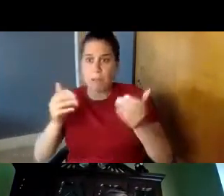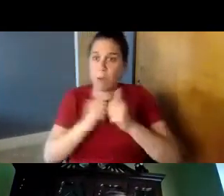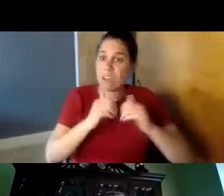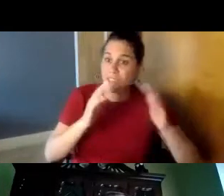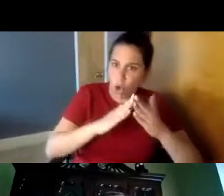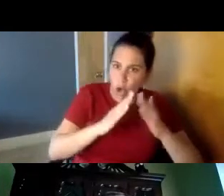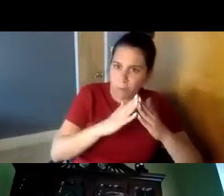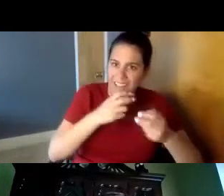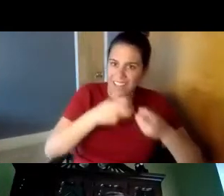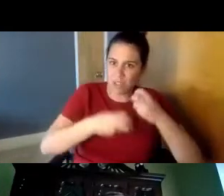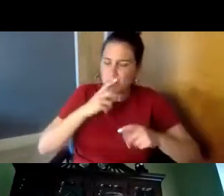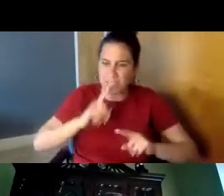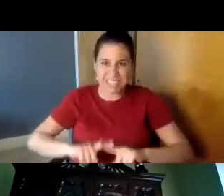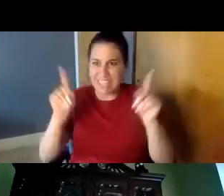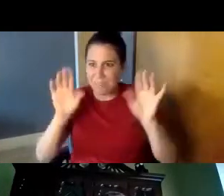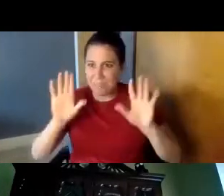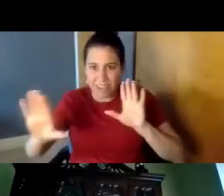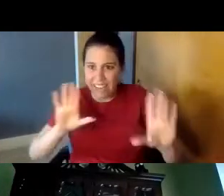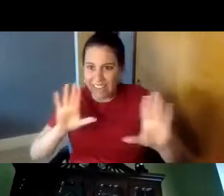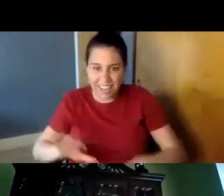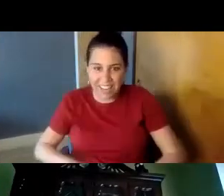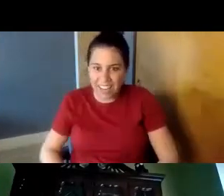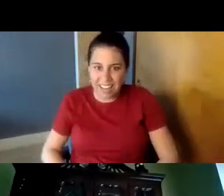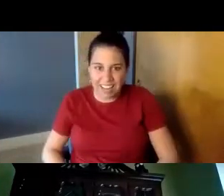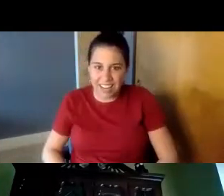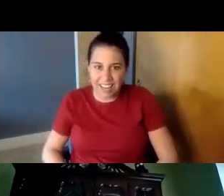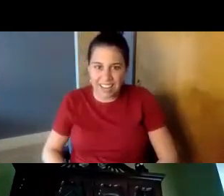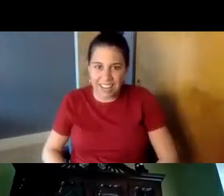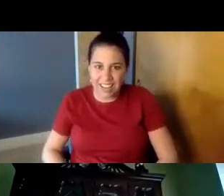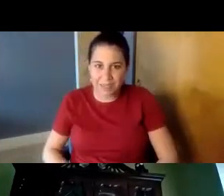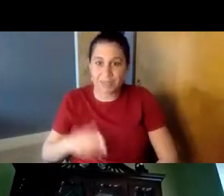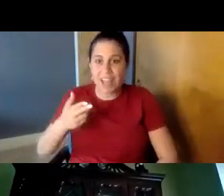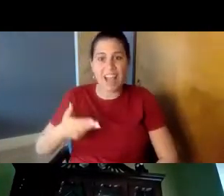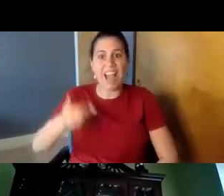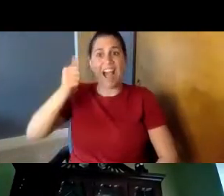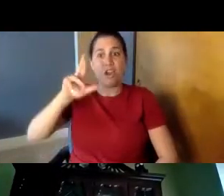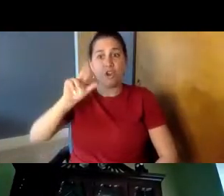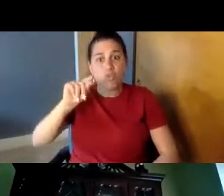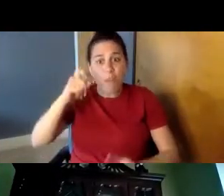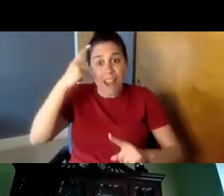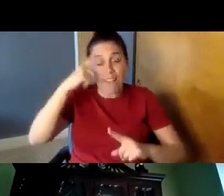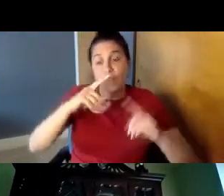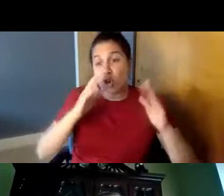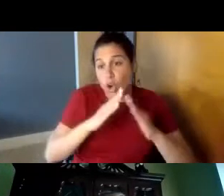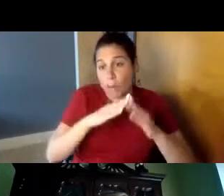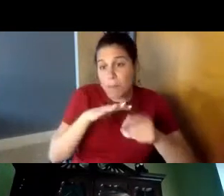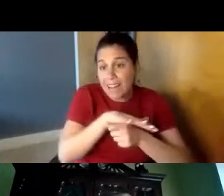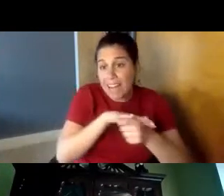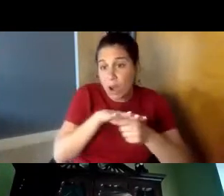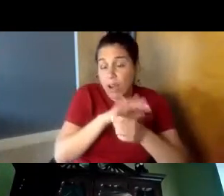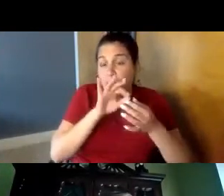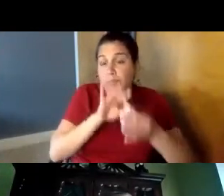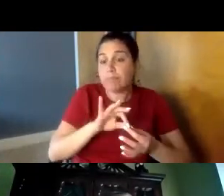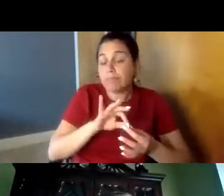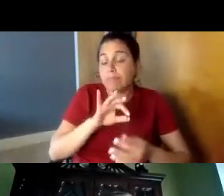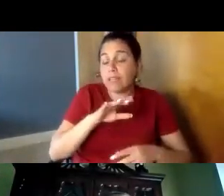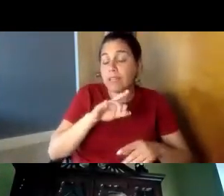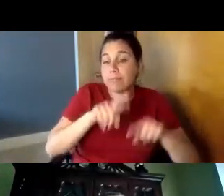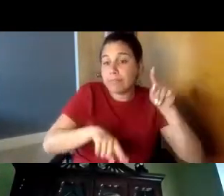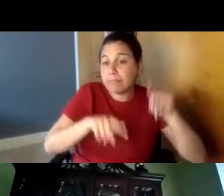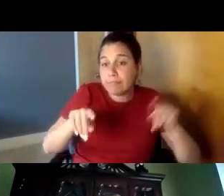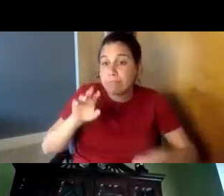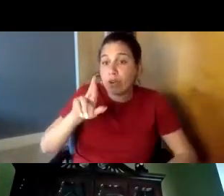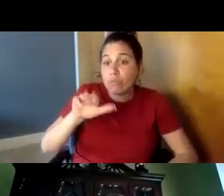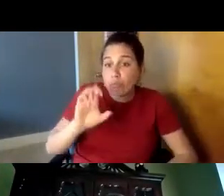urban individuals have, there's a higher rate of racial and ethnic diversity in our urban areas. And there is